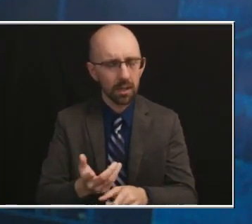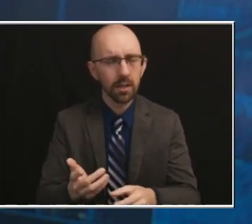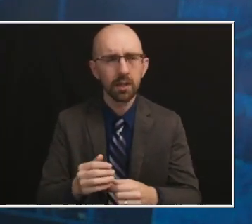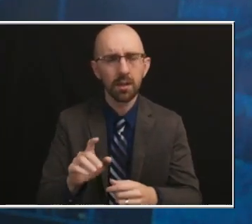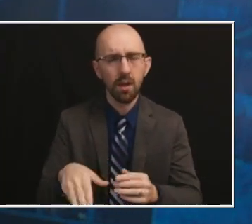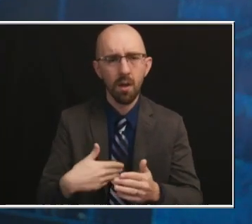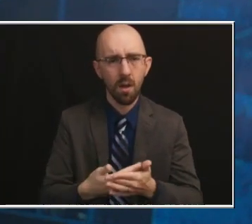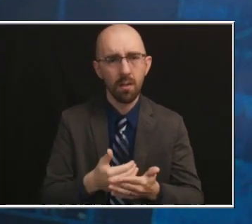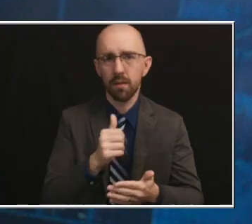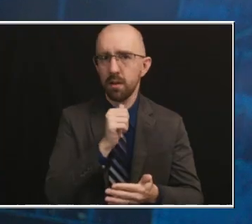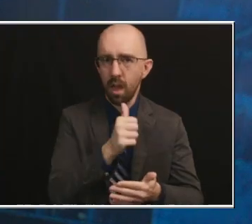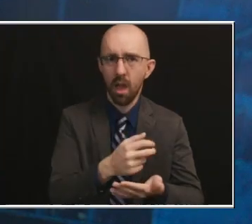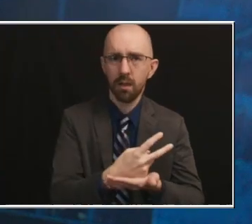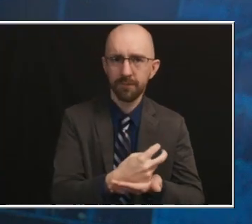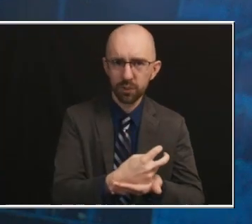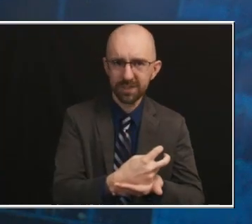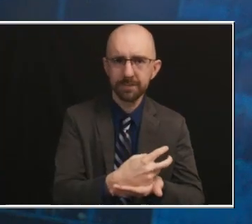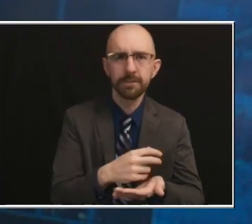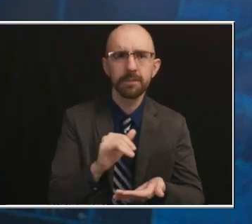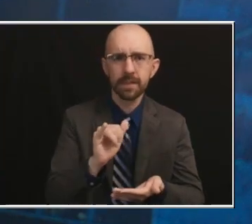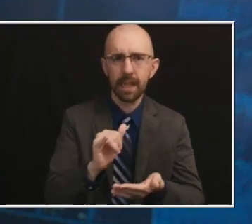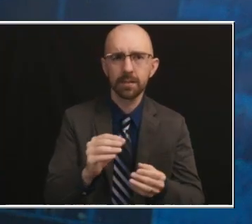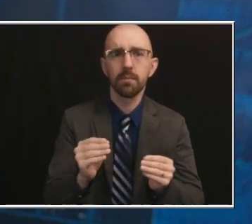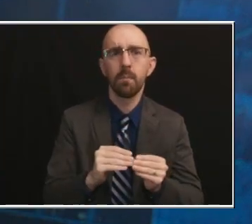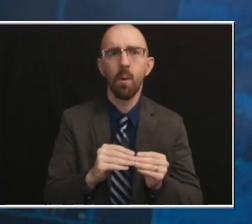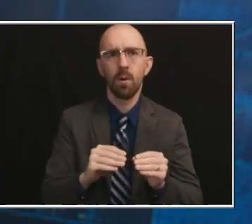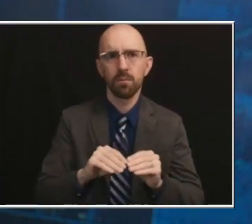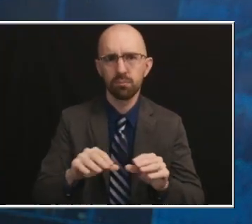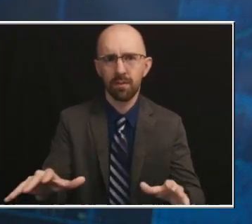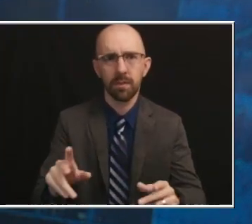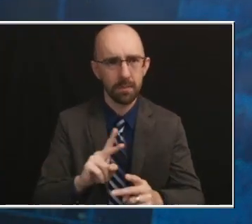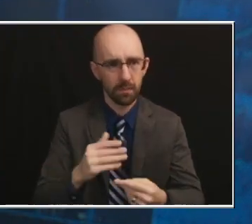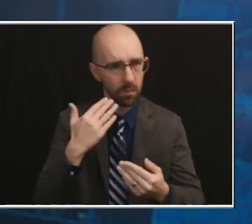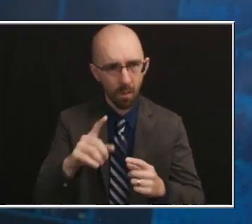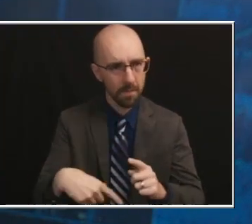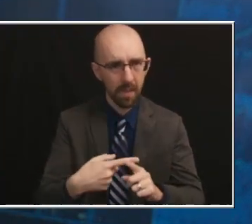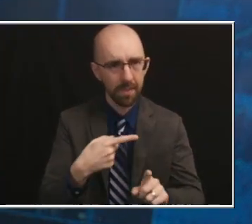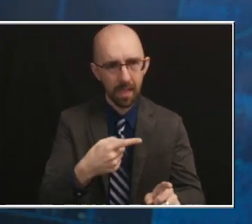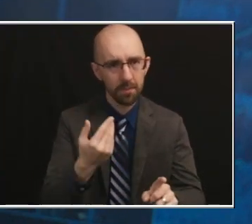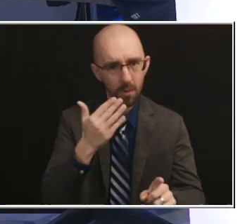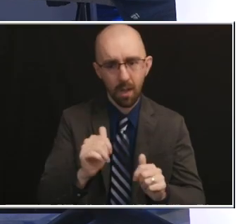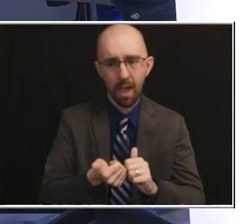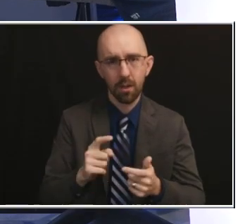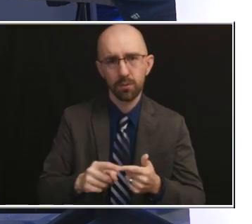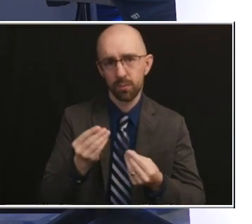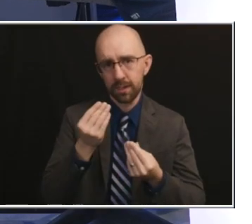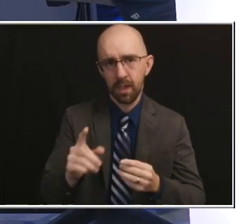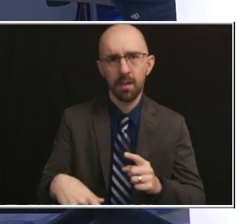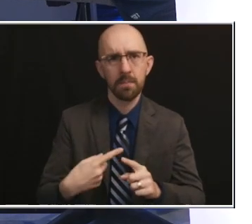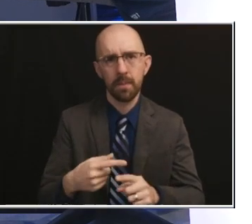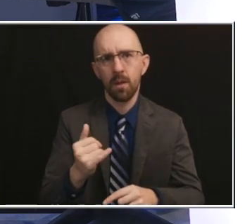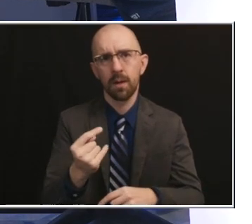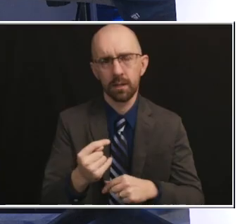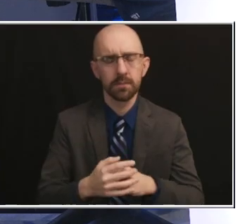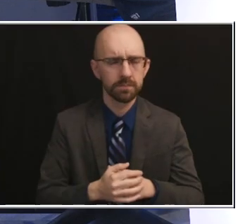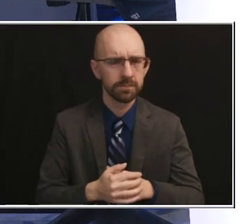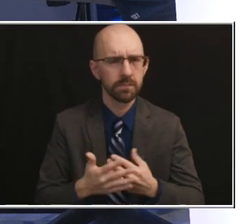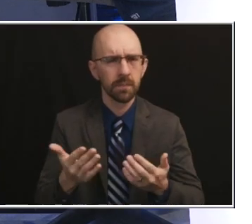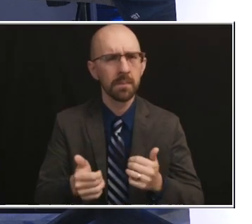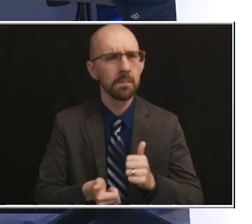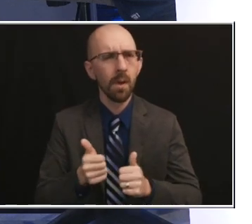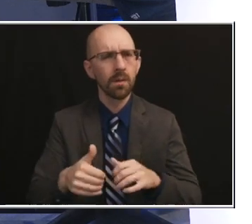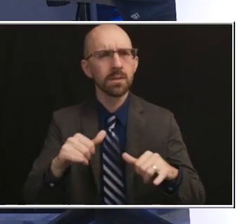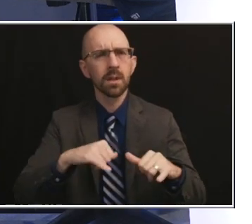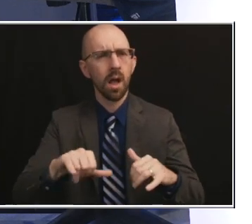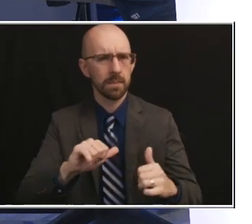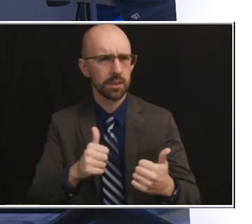seizures, which are far more prevalent in many ways, if people don't know about them, they don't know to tell you about them. Dr. Singh, what are the most common challenges that